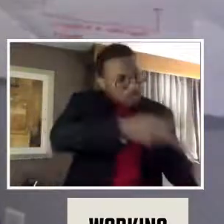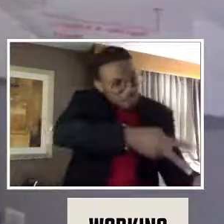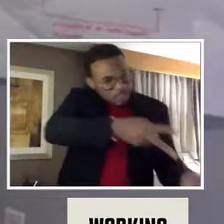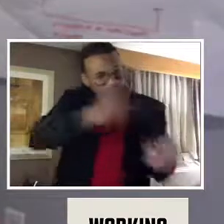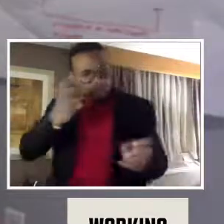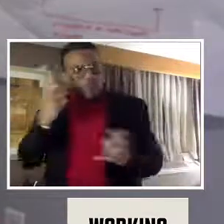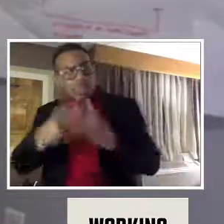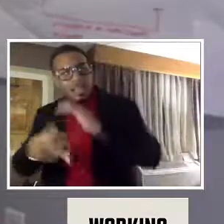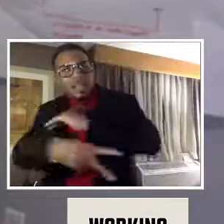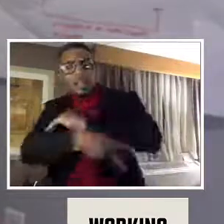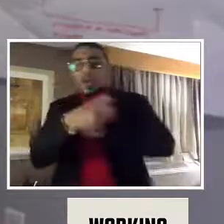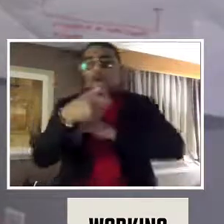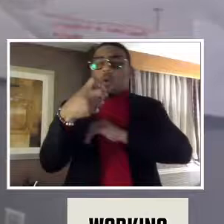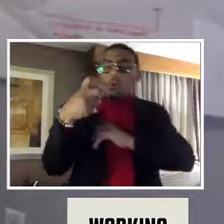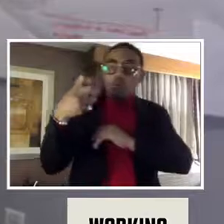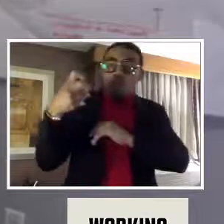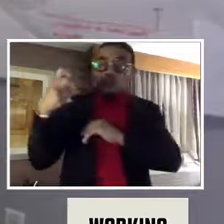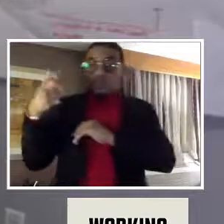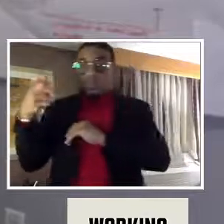what they stole.